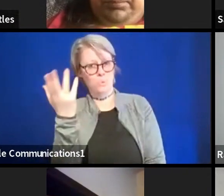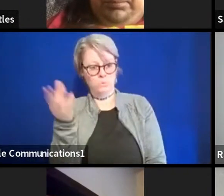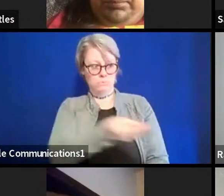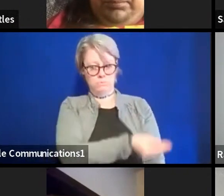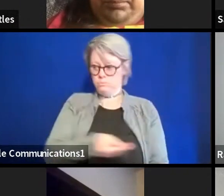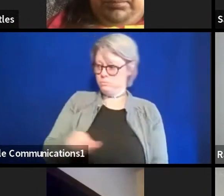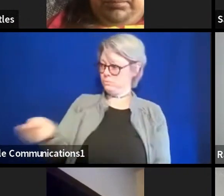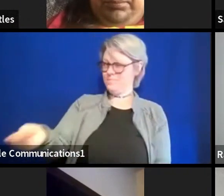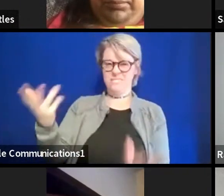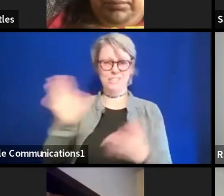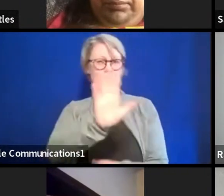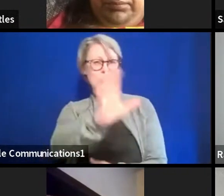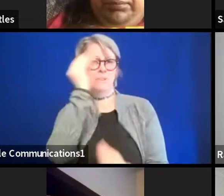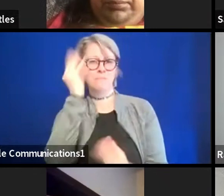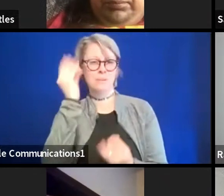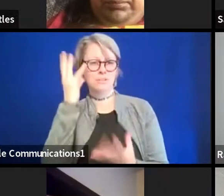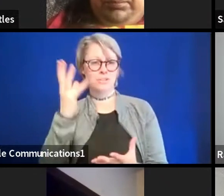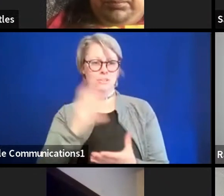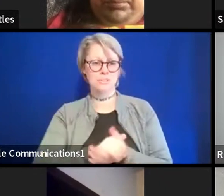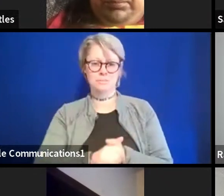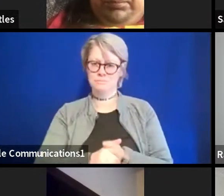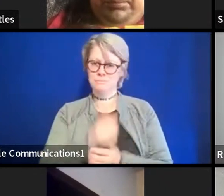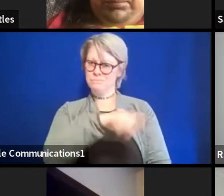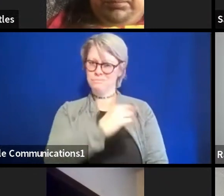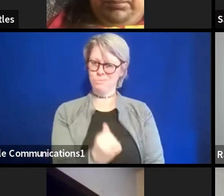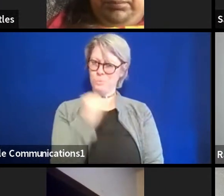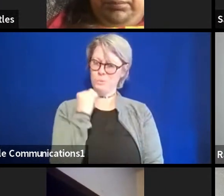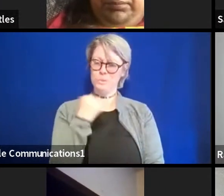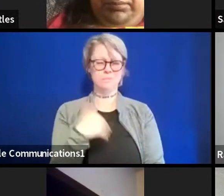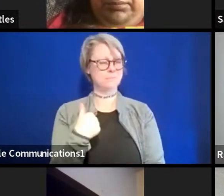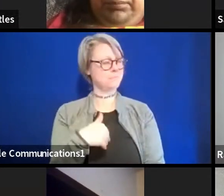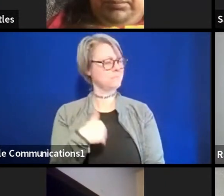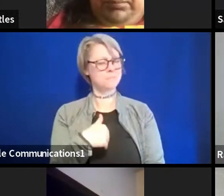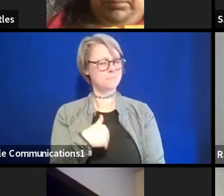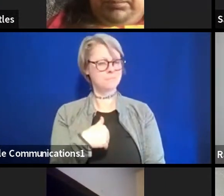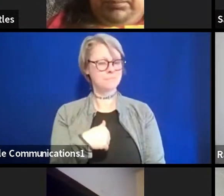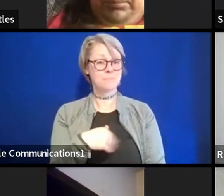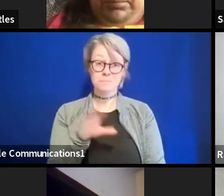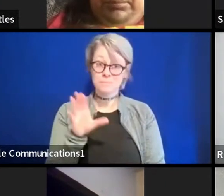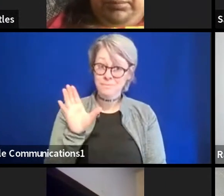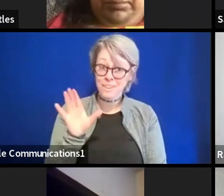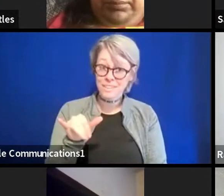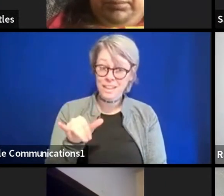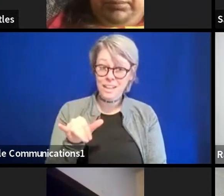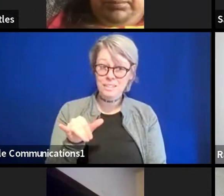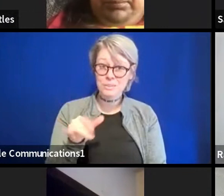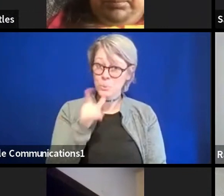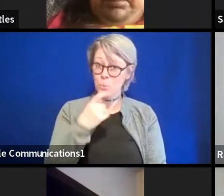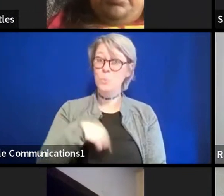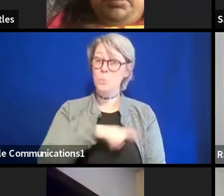you directly, and they won't do it. And these are the people that we're supposed to